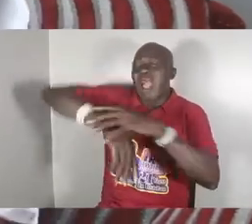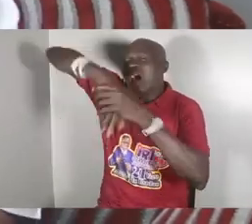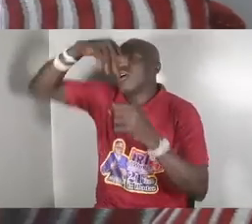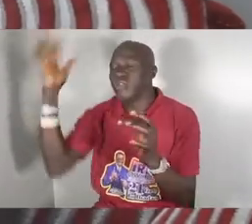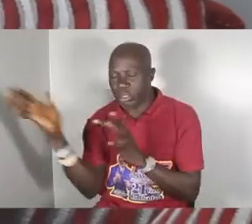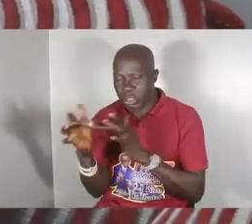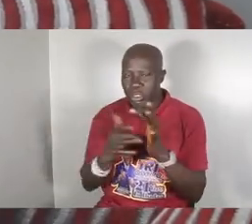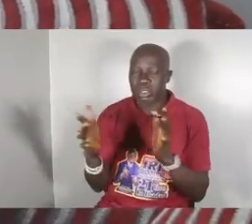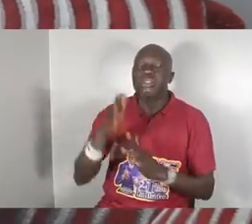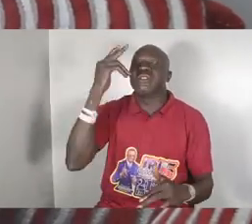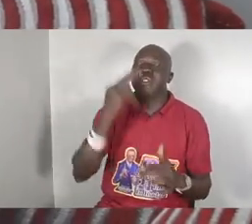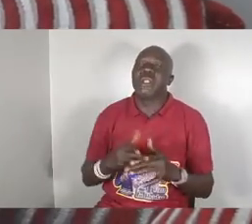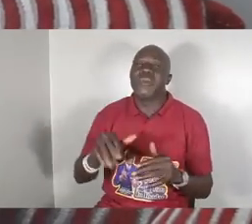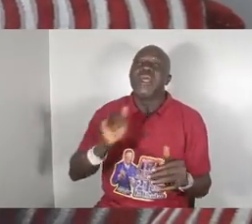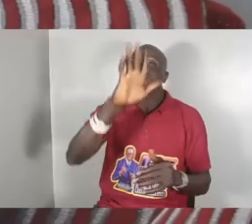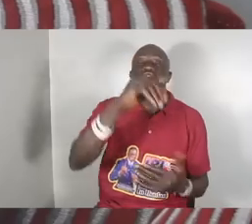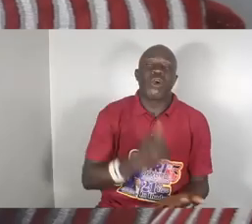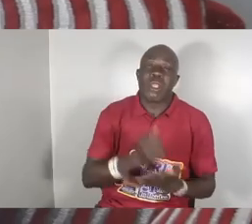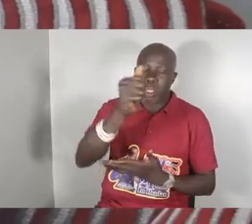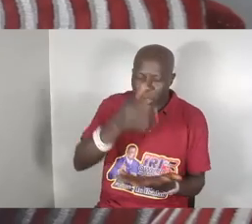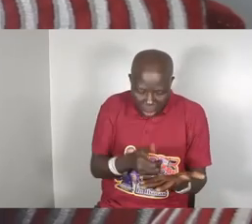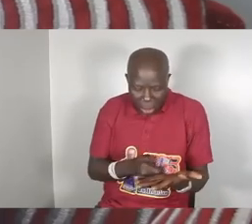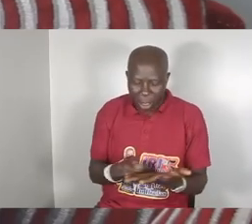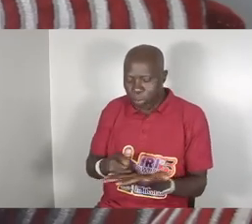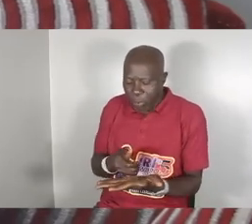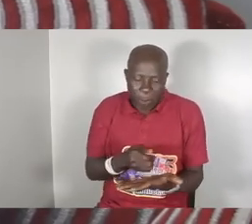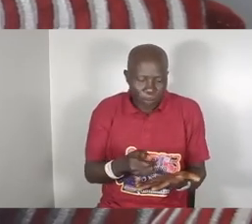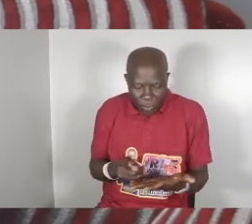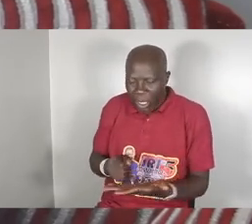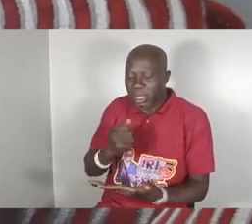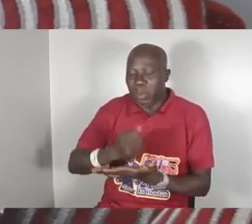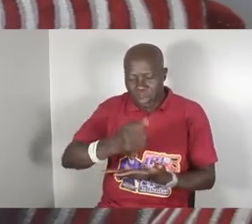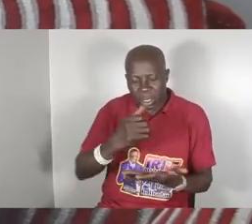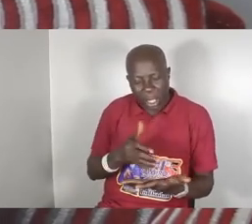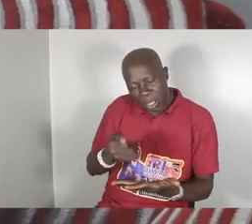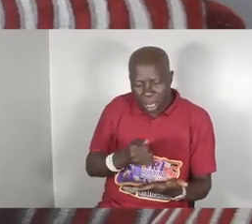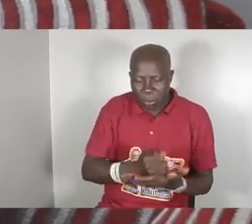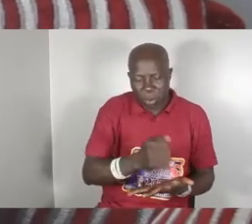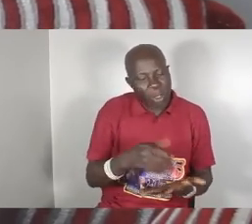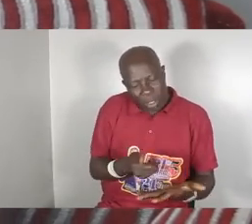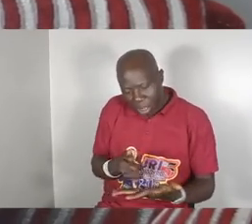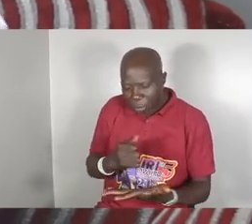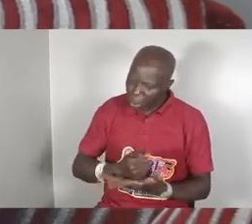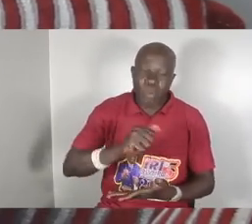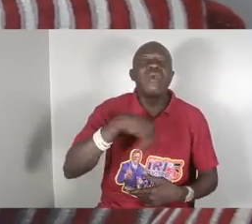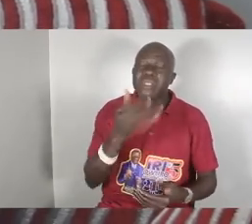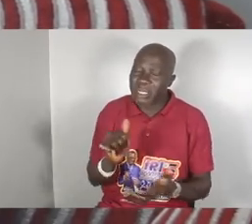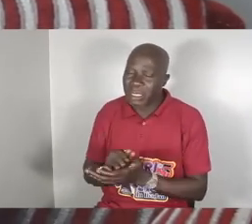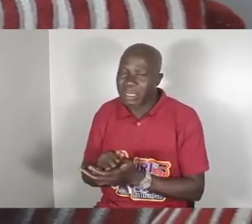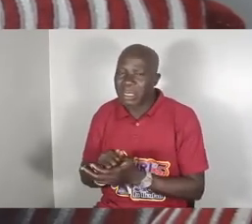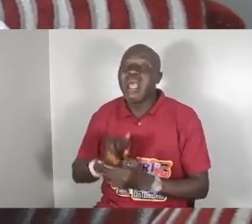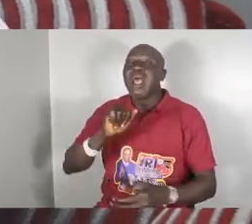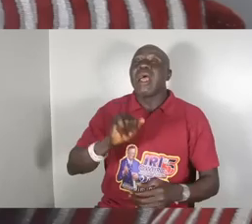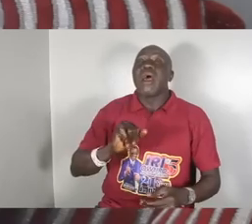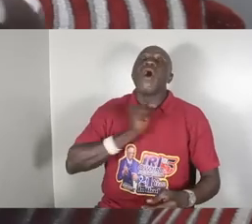it in Jesus. I'm here, oh my God. You type your amen. You say amen. You type it.